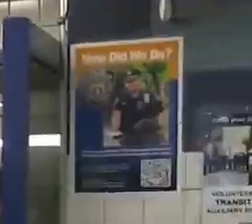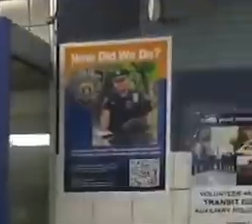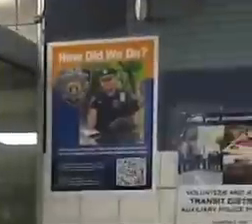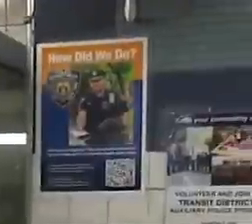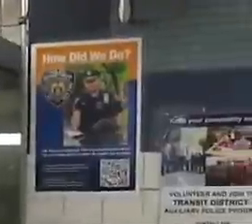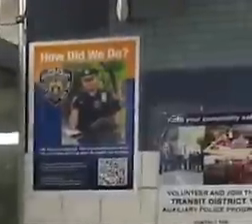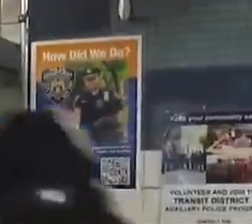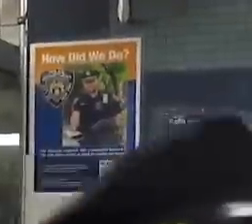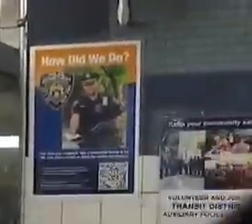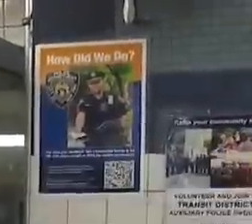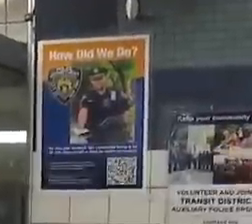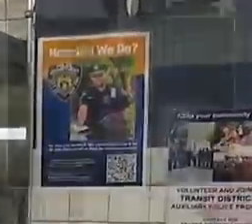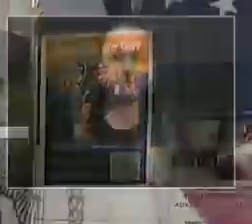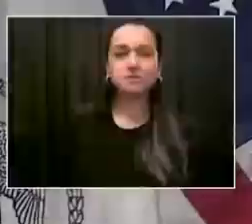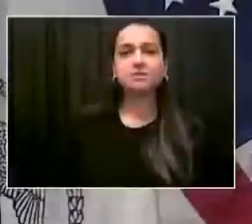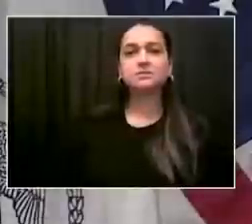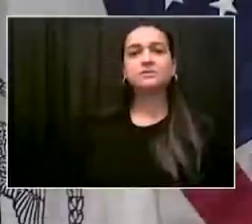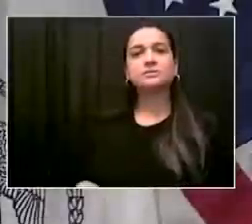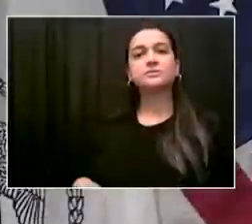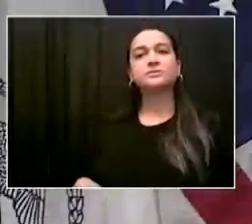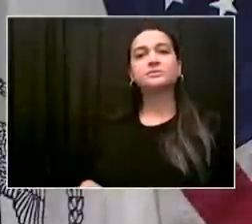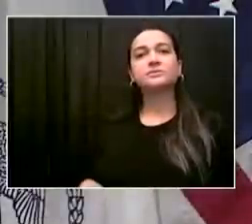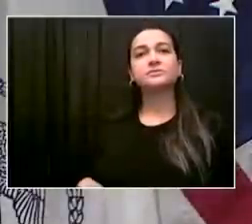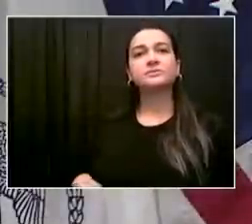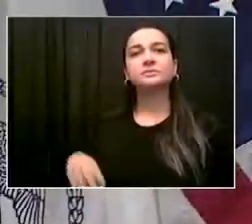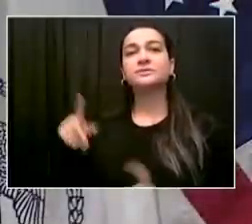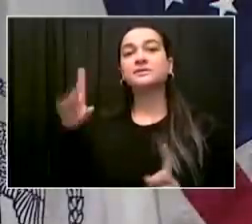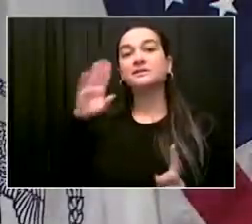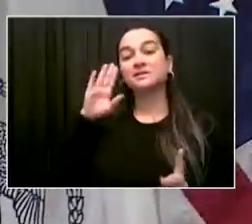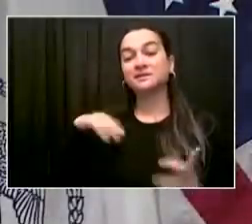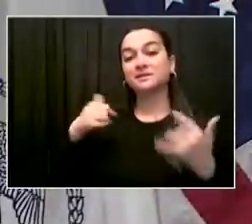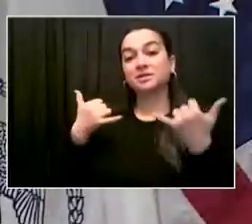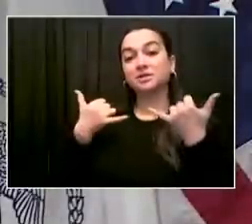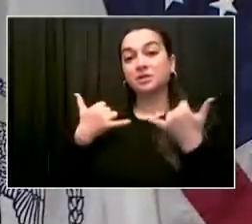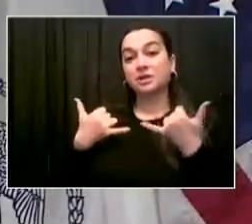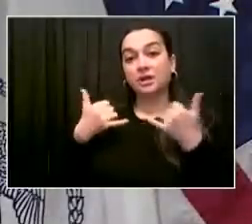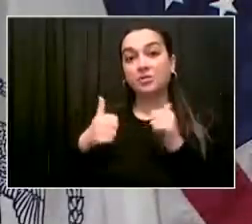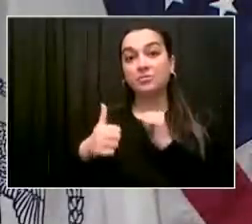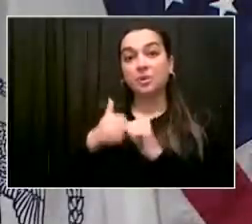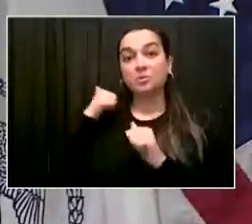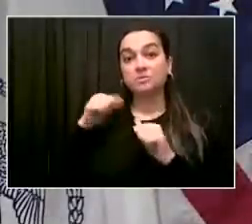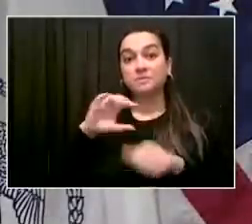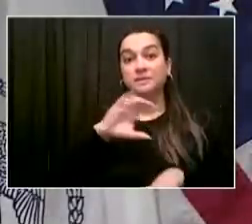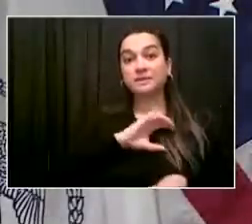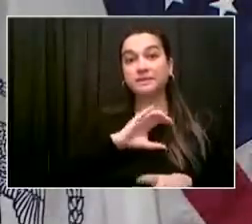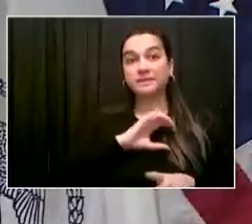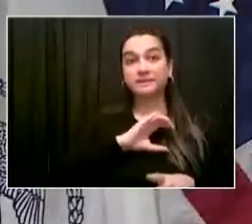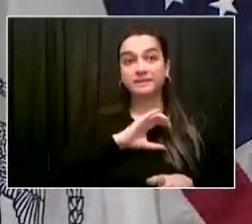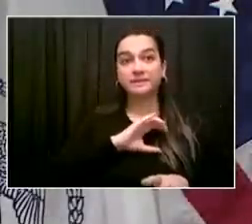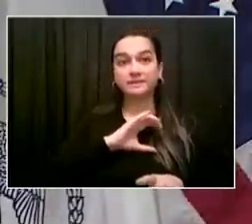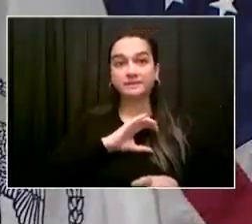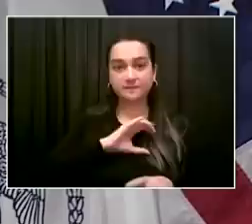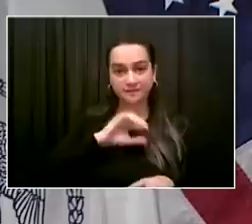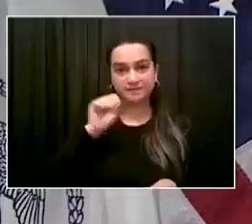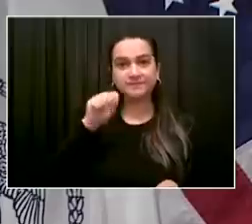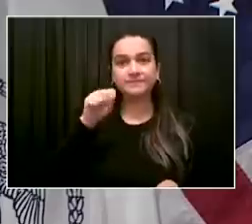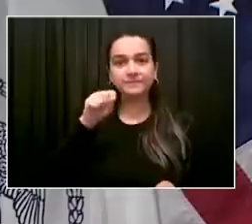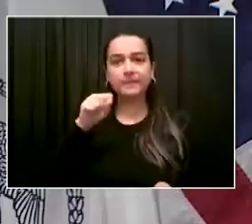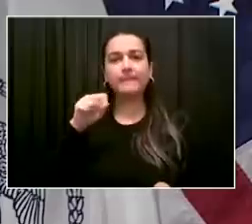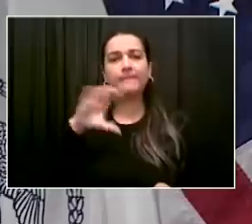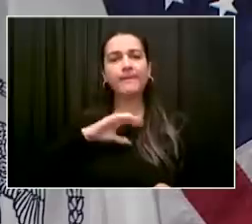those extra police officers. The fact that we put this much focus, this much personnel into the